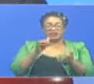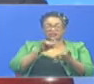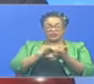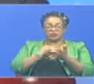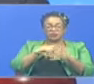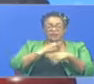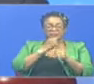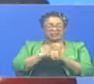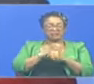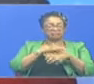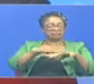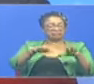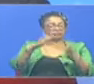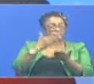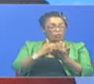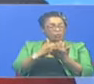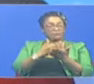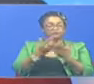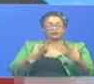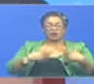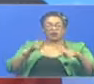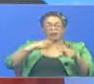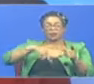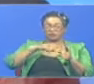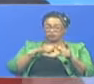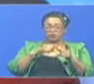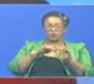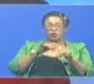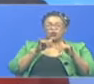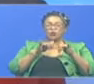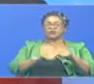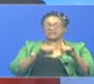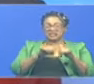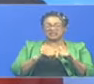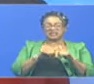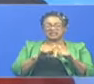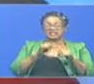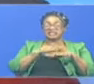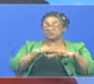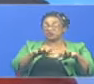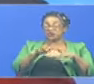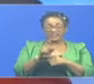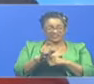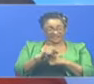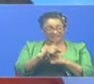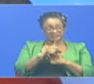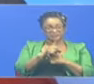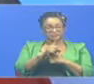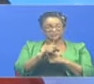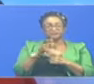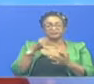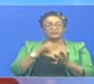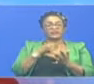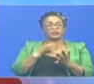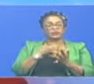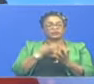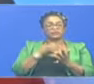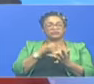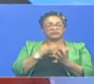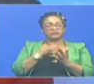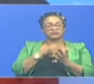cycles and will allow us to contain transmission of the virus. Among those measures, of course, is being able